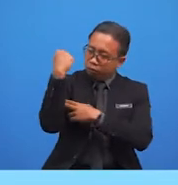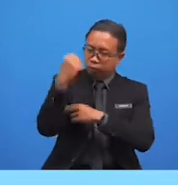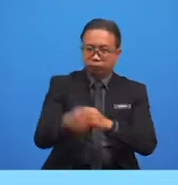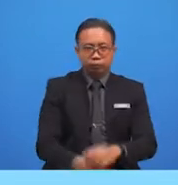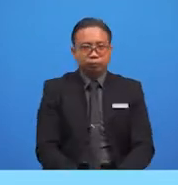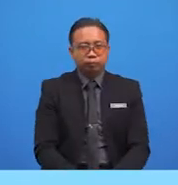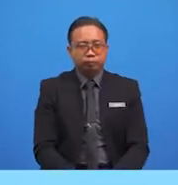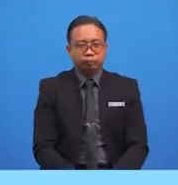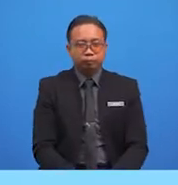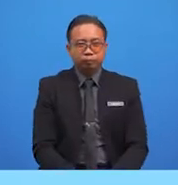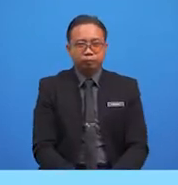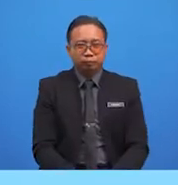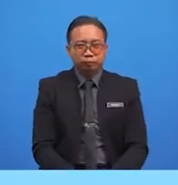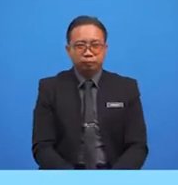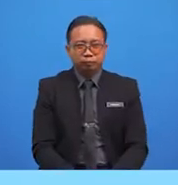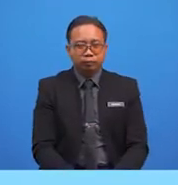strong.